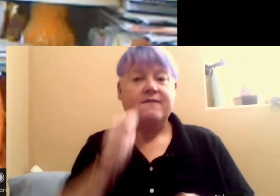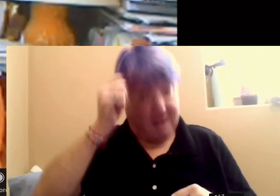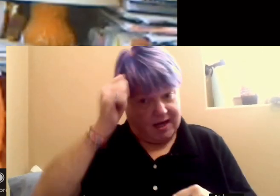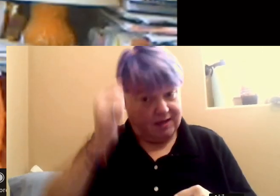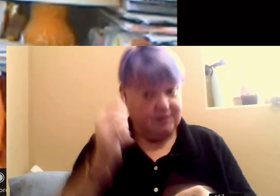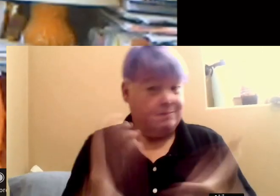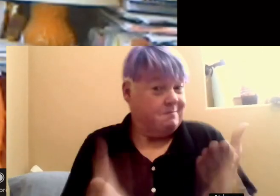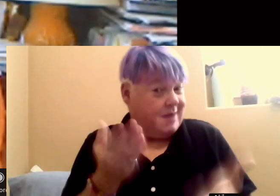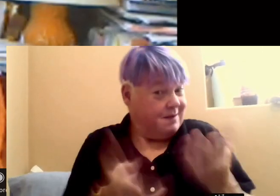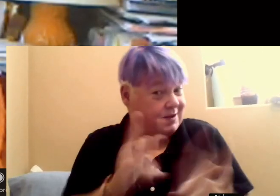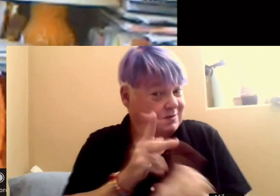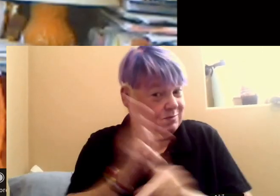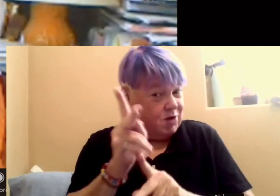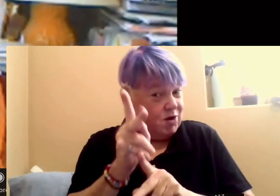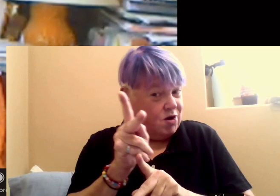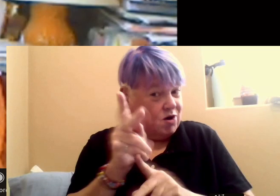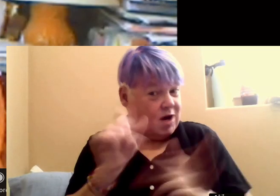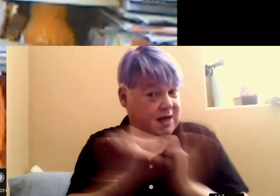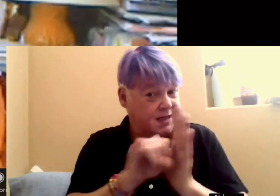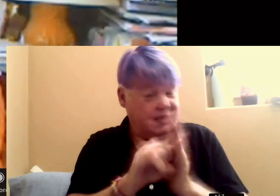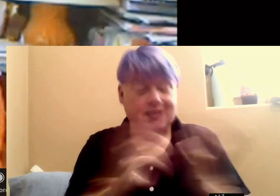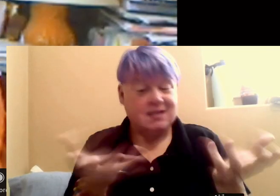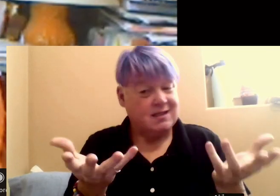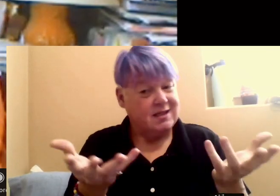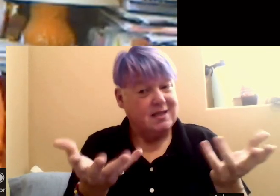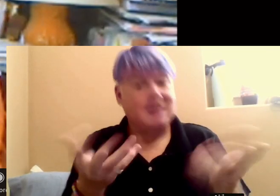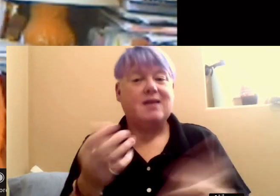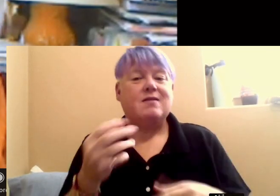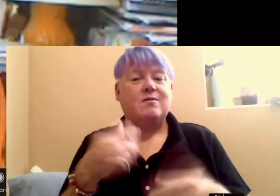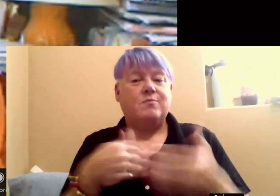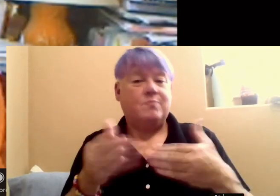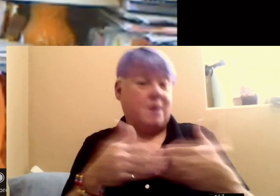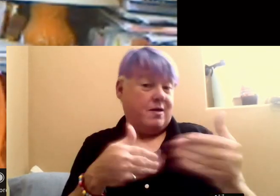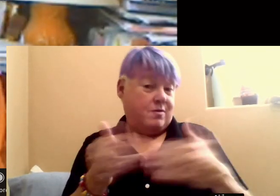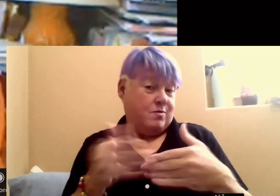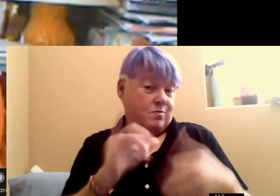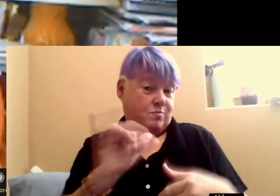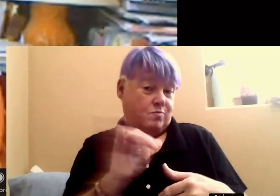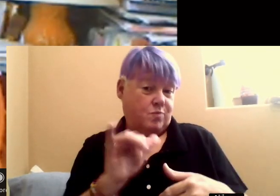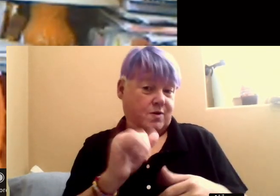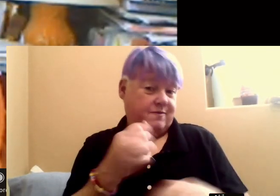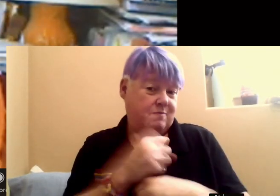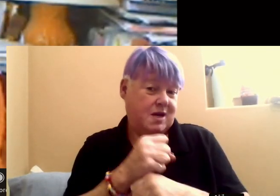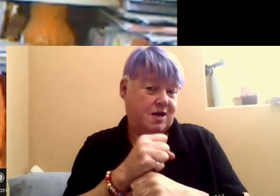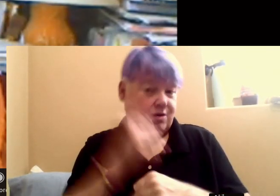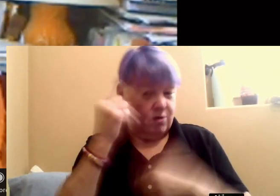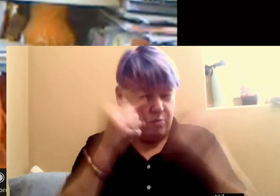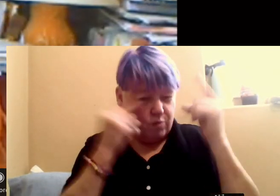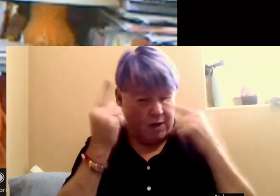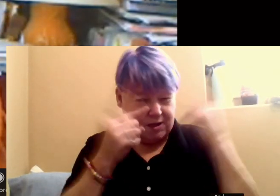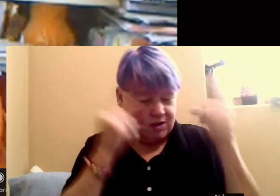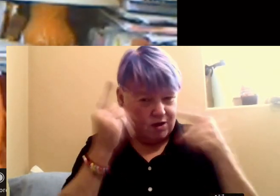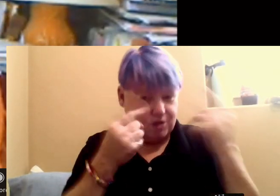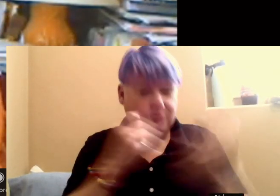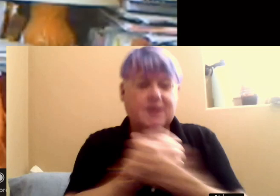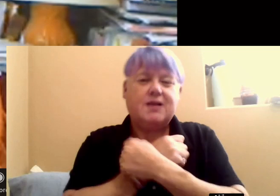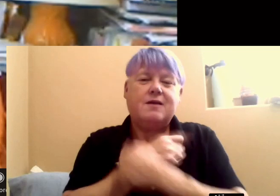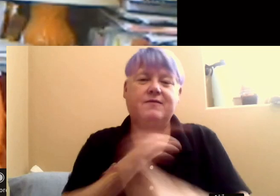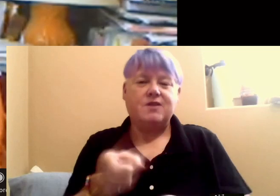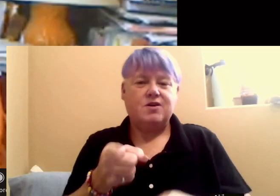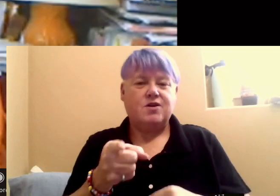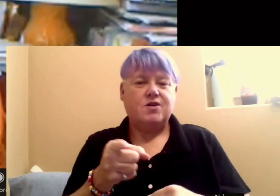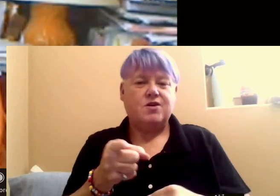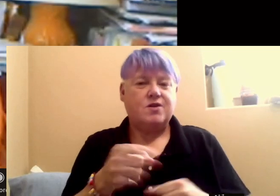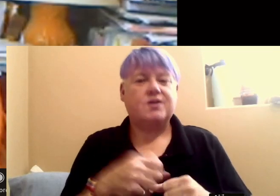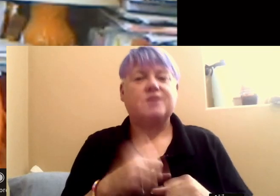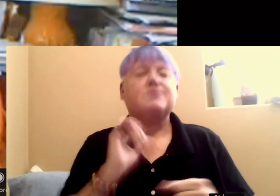pure idealist. Either would have made her a wonder to us. We loved her evolved nature. She was an exotic, but she was